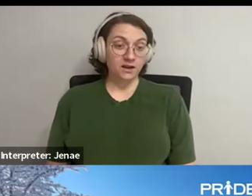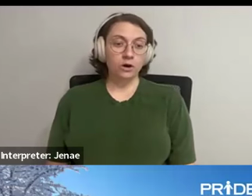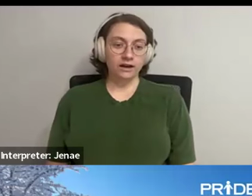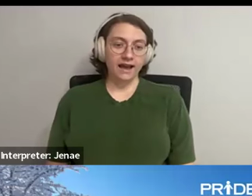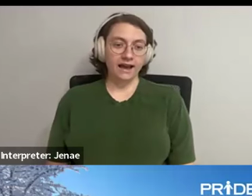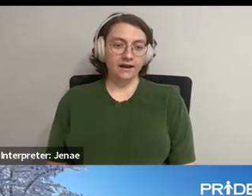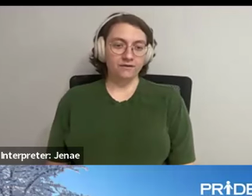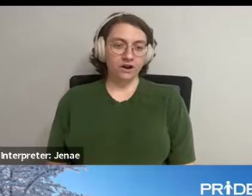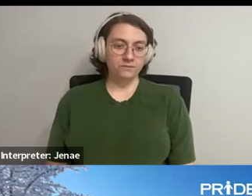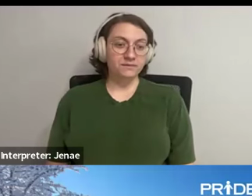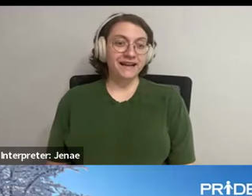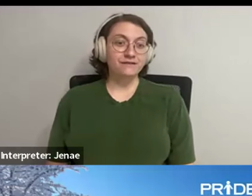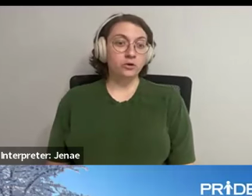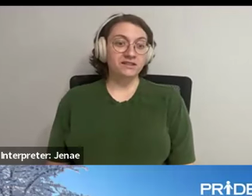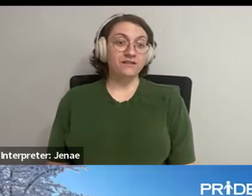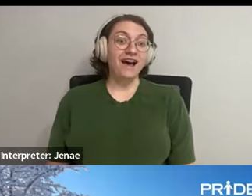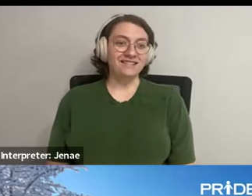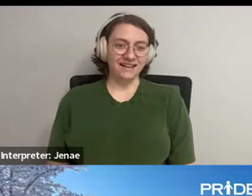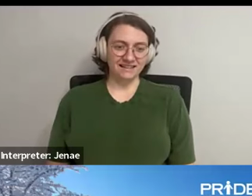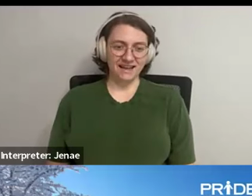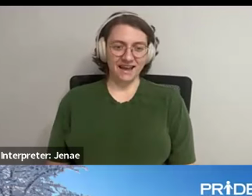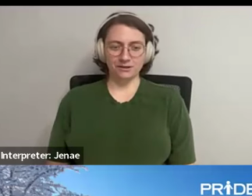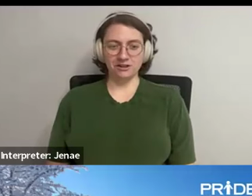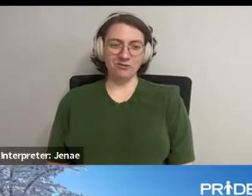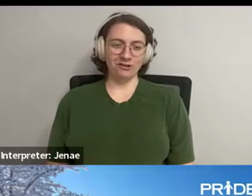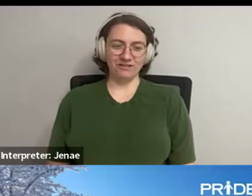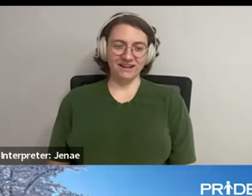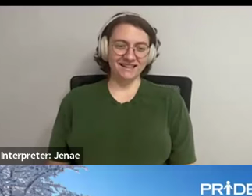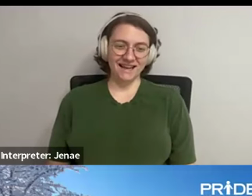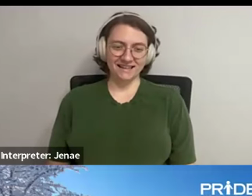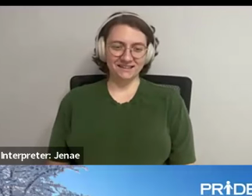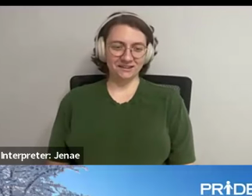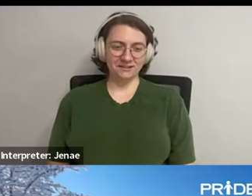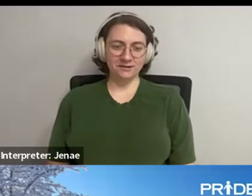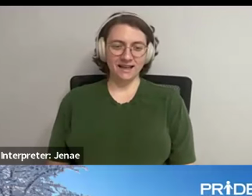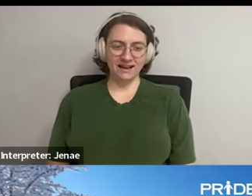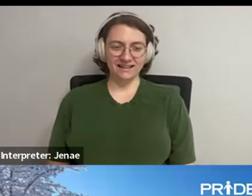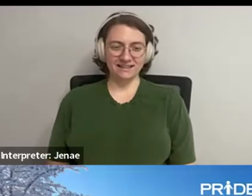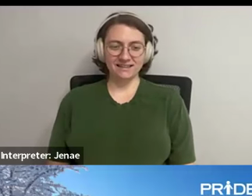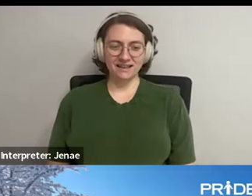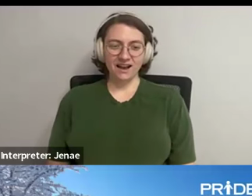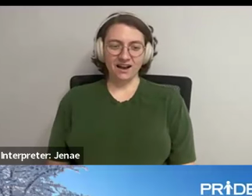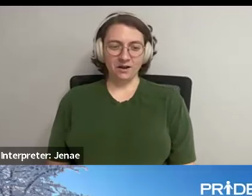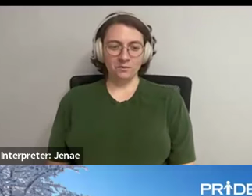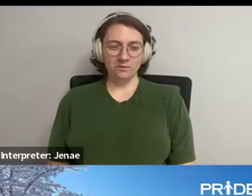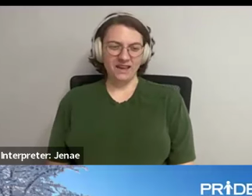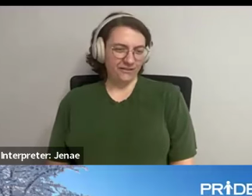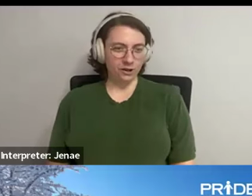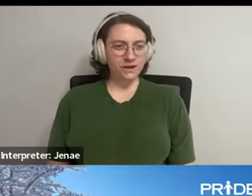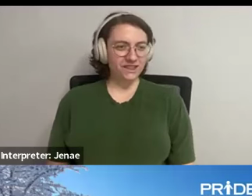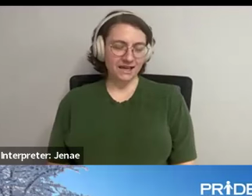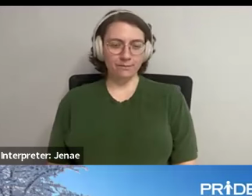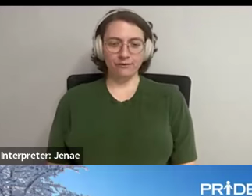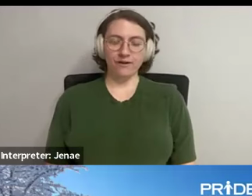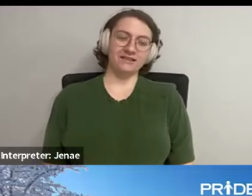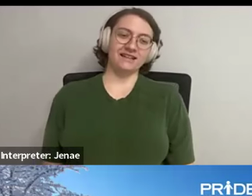Next week, we're going to have some signs focused on Valentine's Day. I'm sure you all are very excited to learn those signs that have a